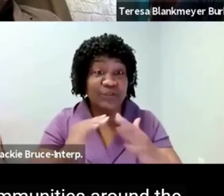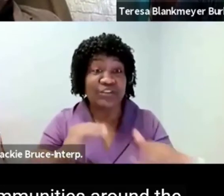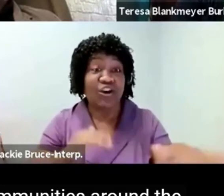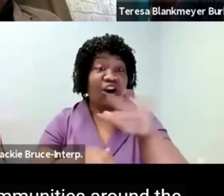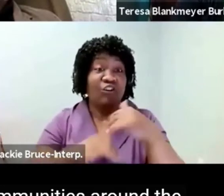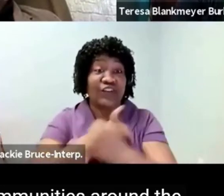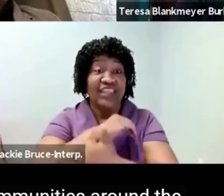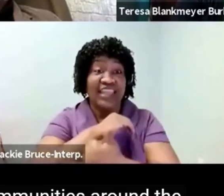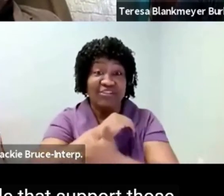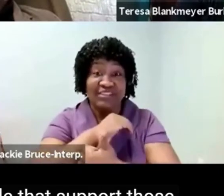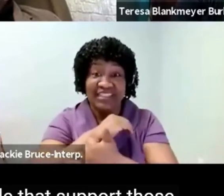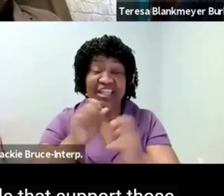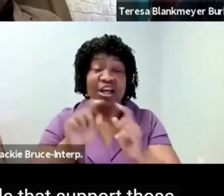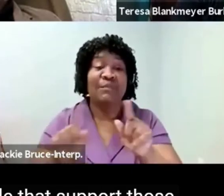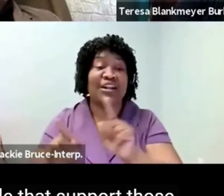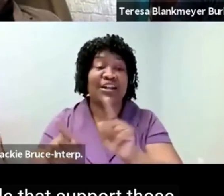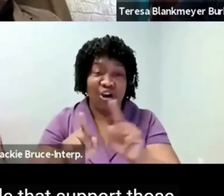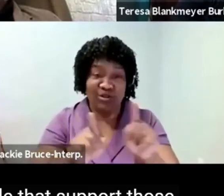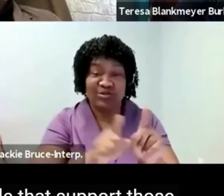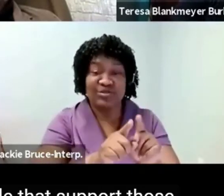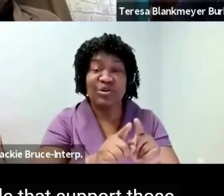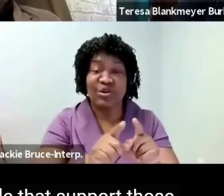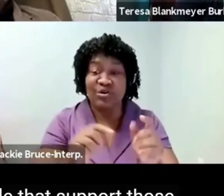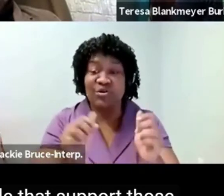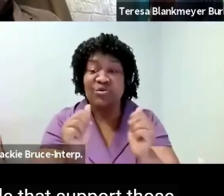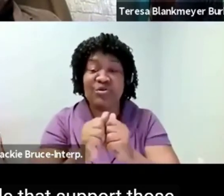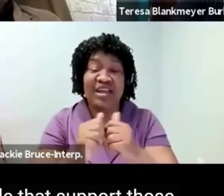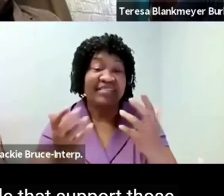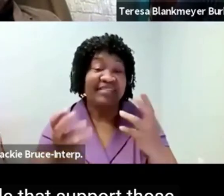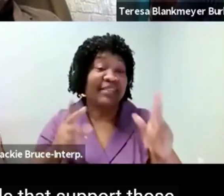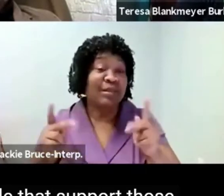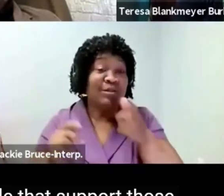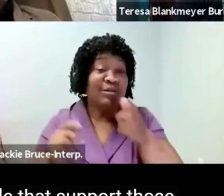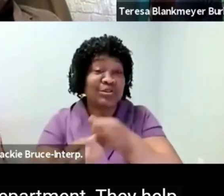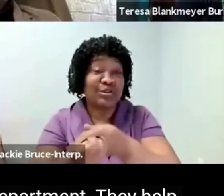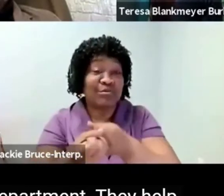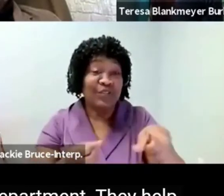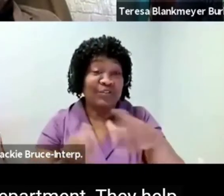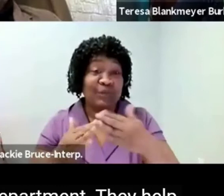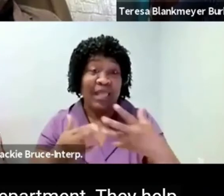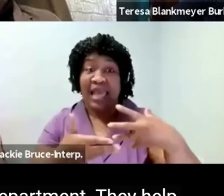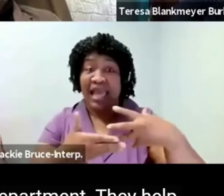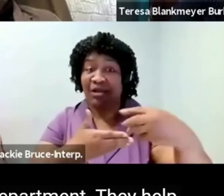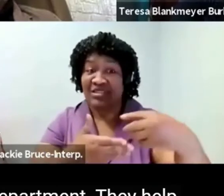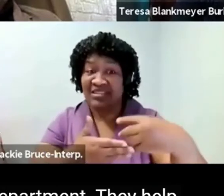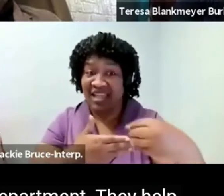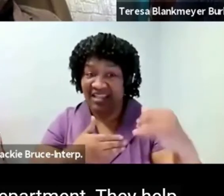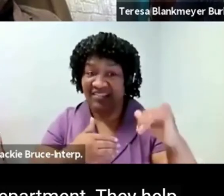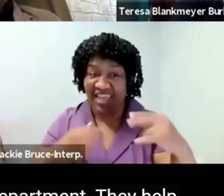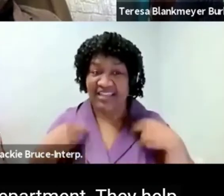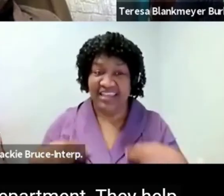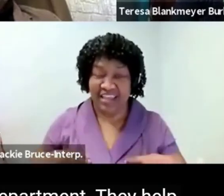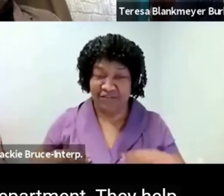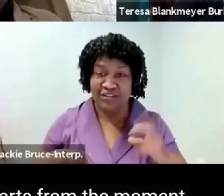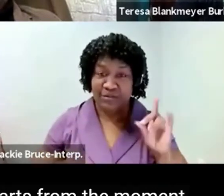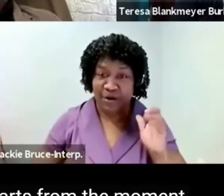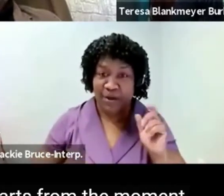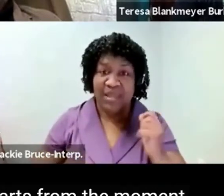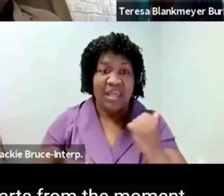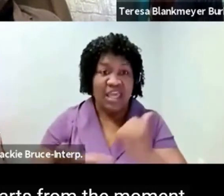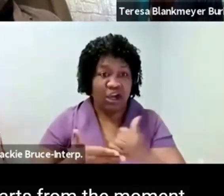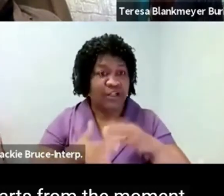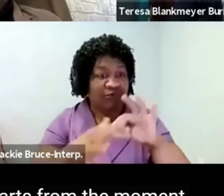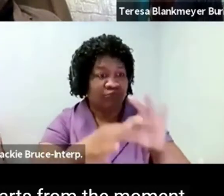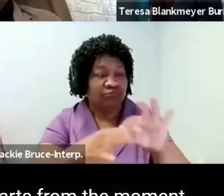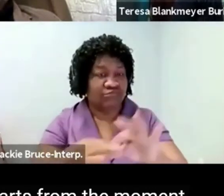the county, but also with the people that support those communities outside of the health department. They help to connect us with that.